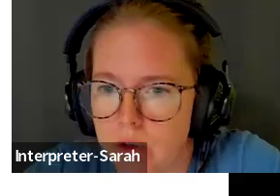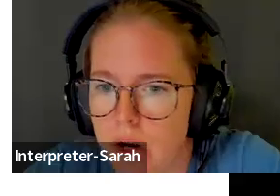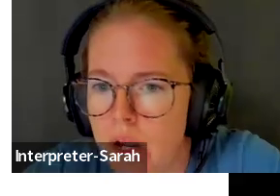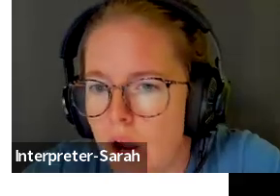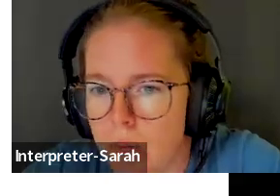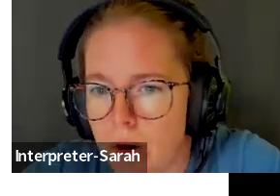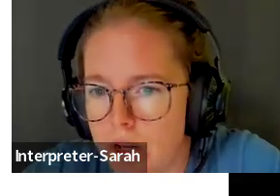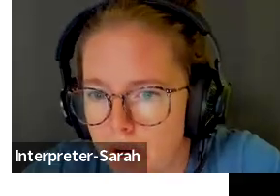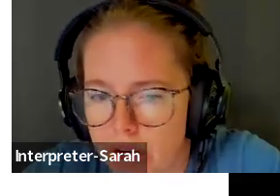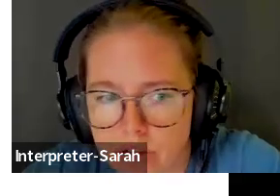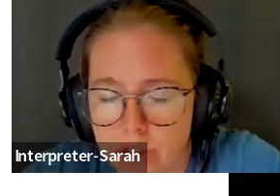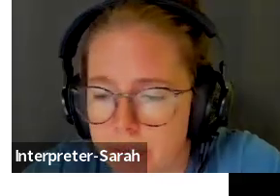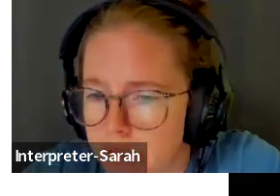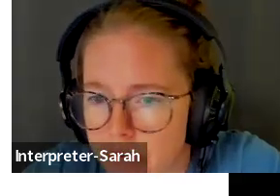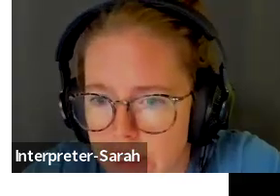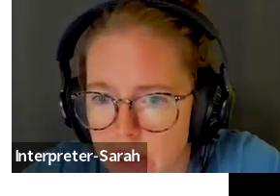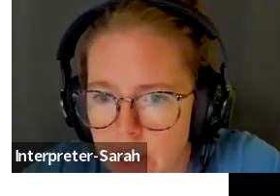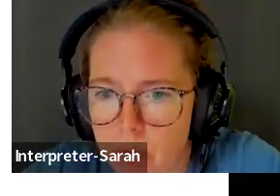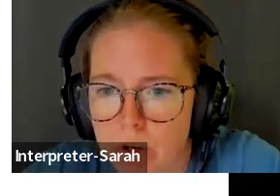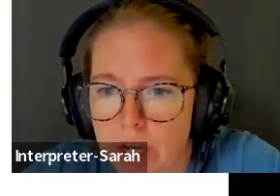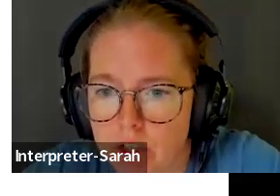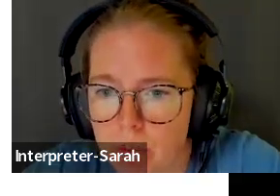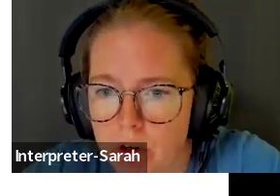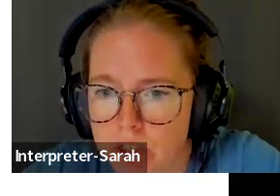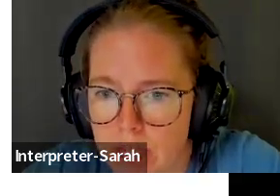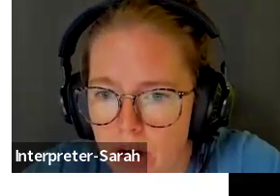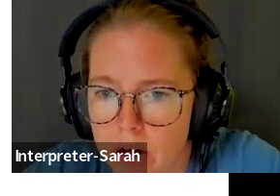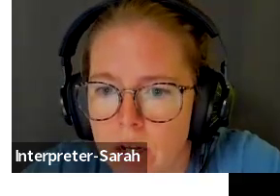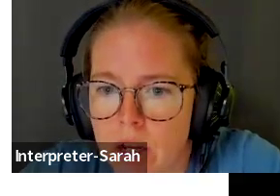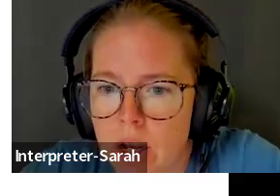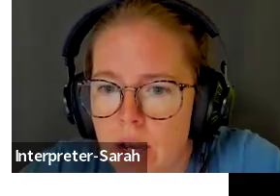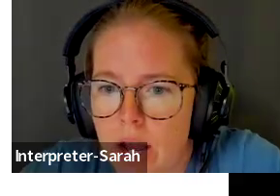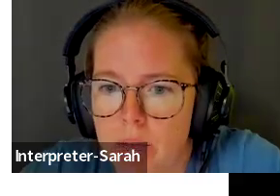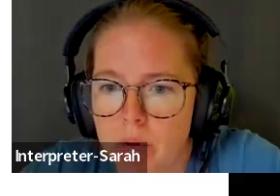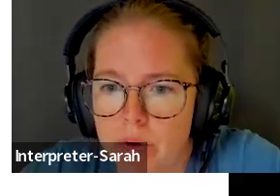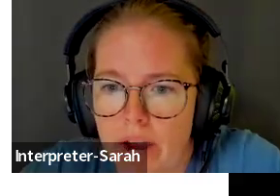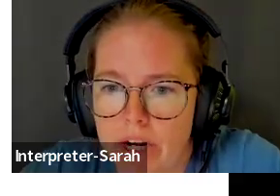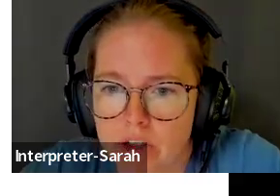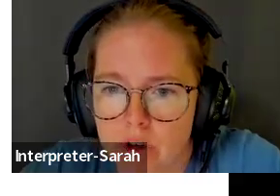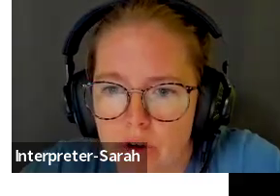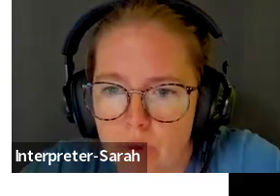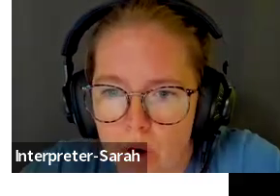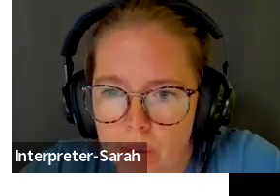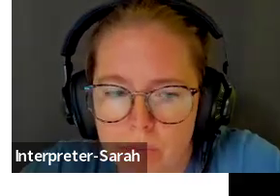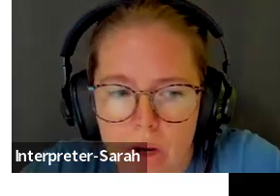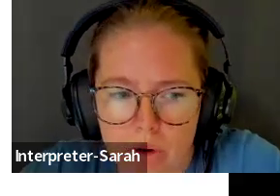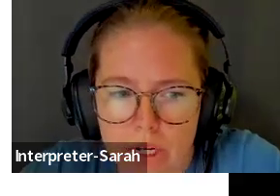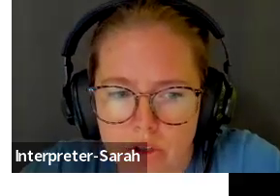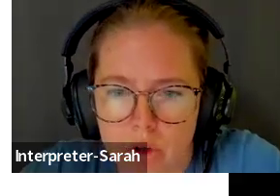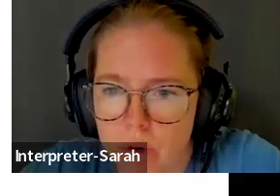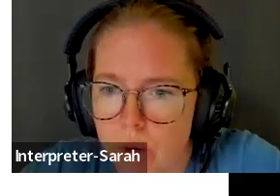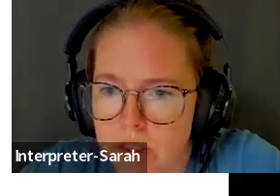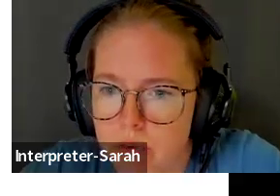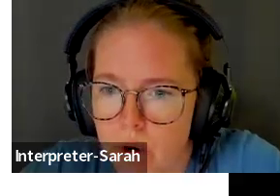over to our Mockingbird Hill treatment facility, we'll get interpreters there. We do have an internal form,